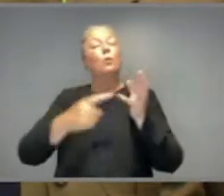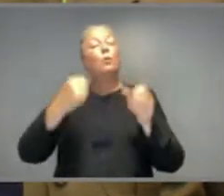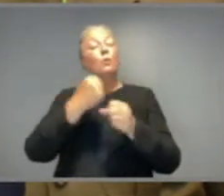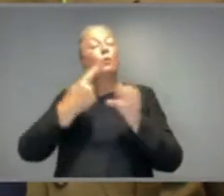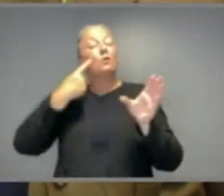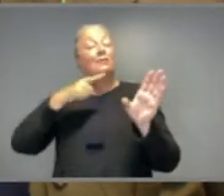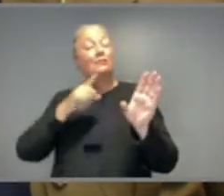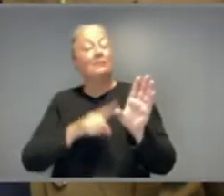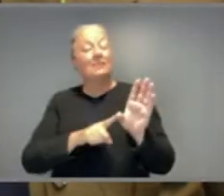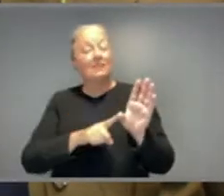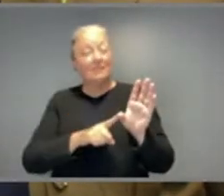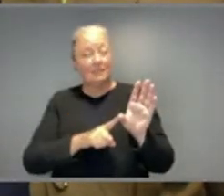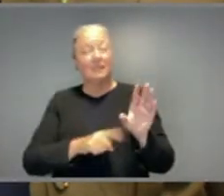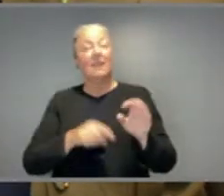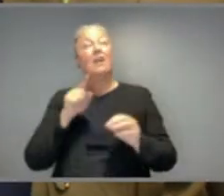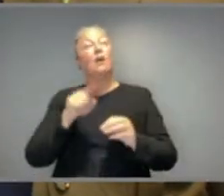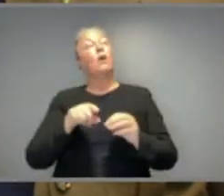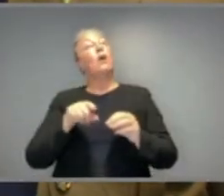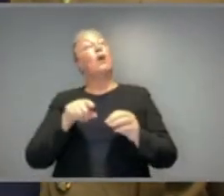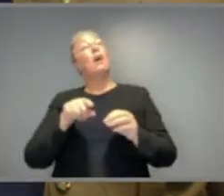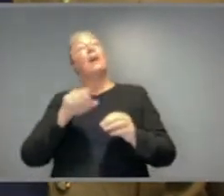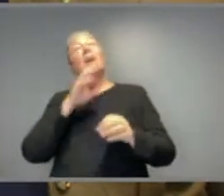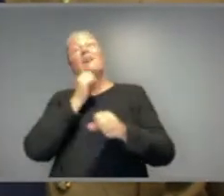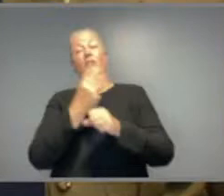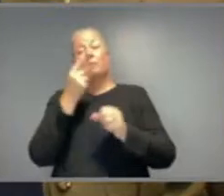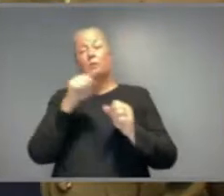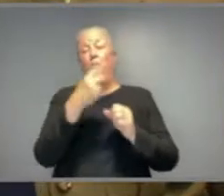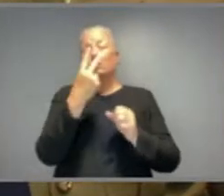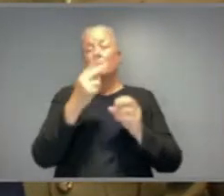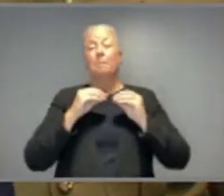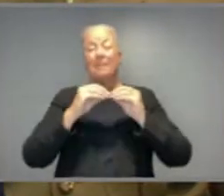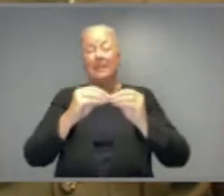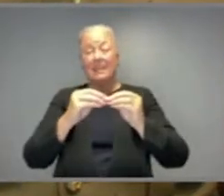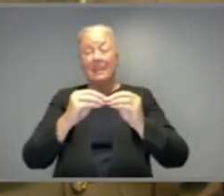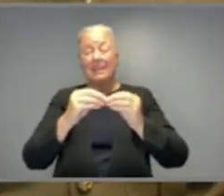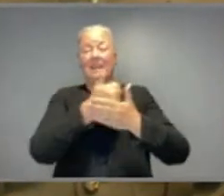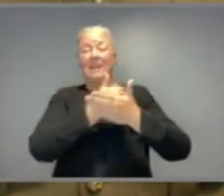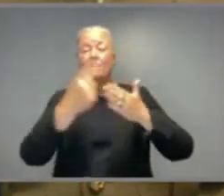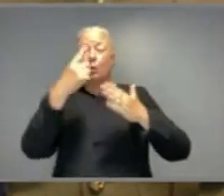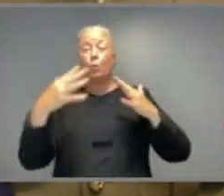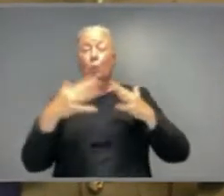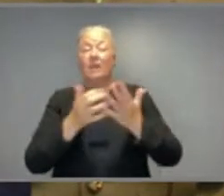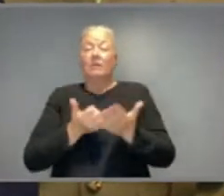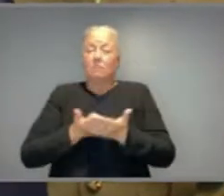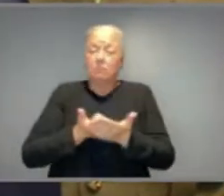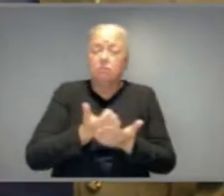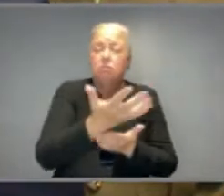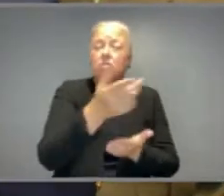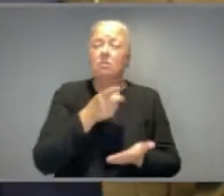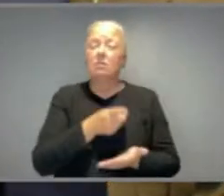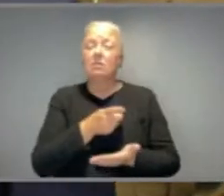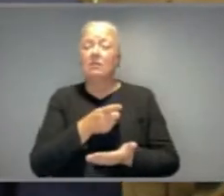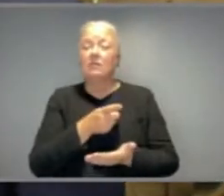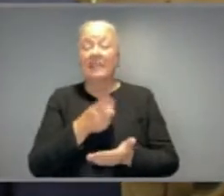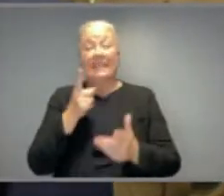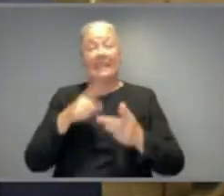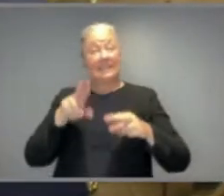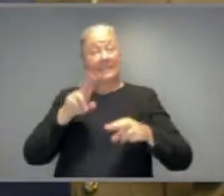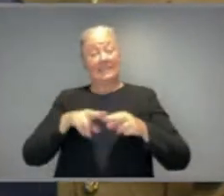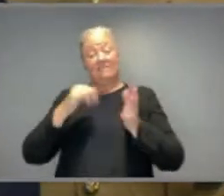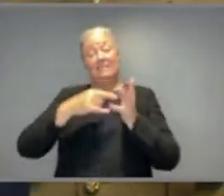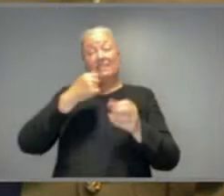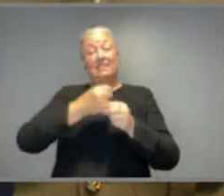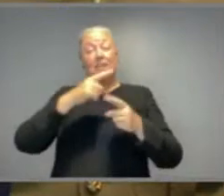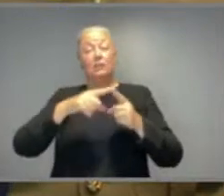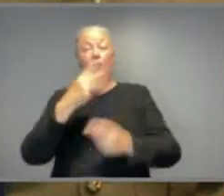to the national economy is $3.2 billion a week. Should we see stage 3